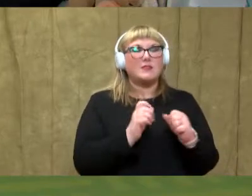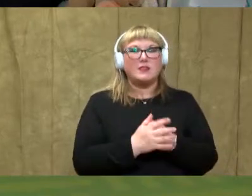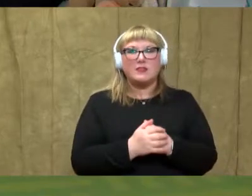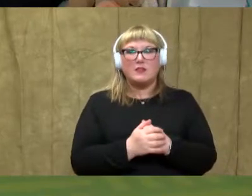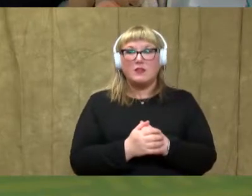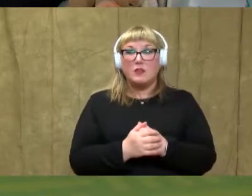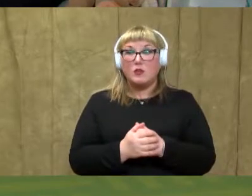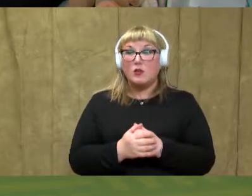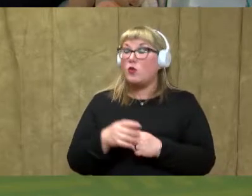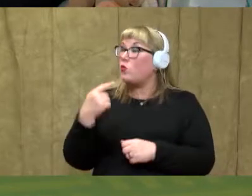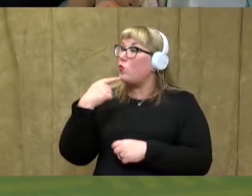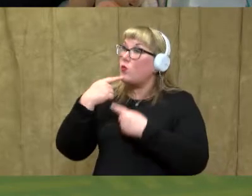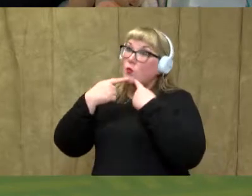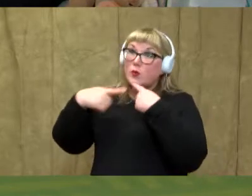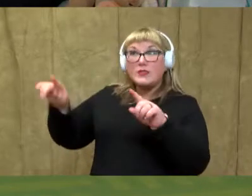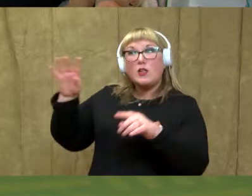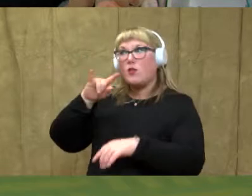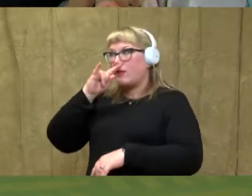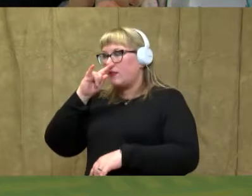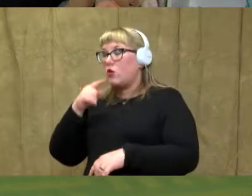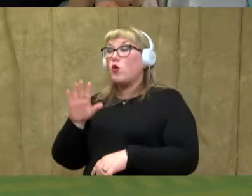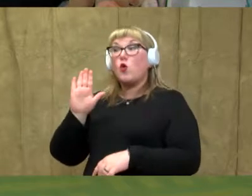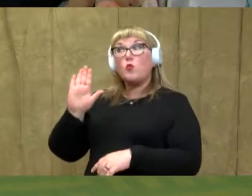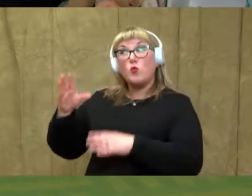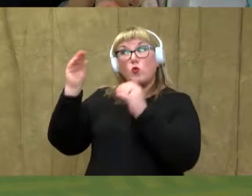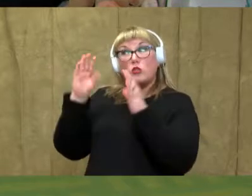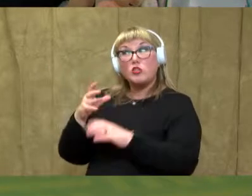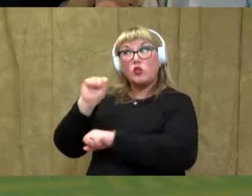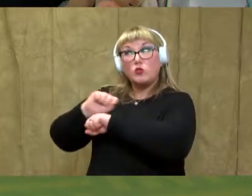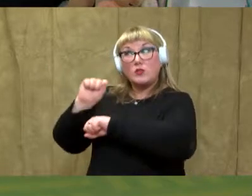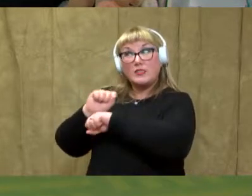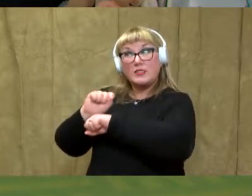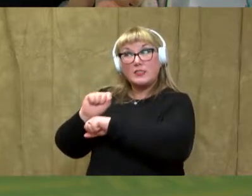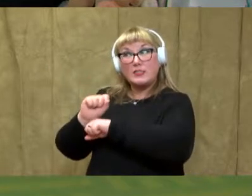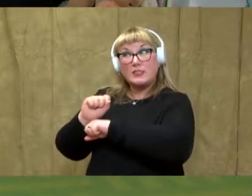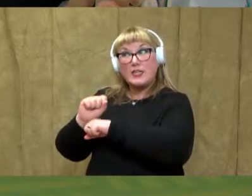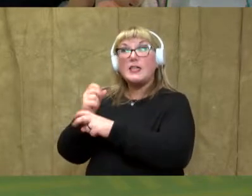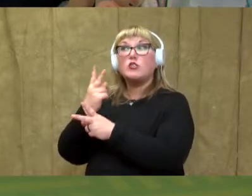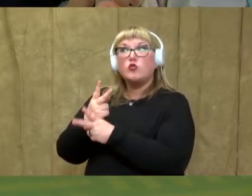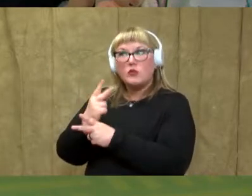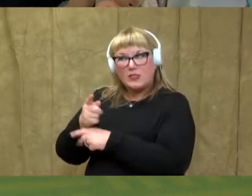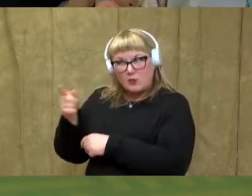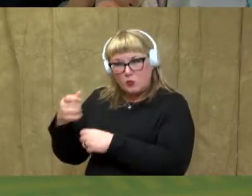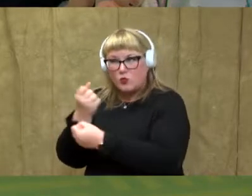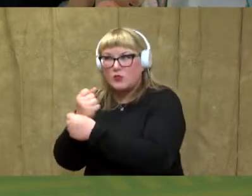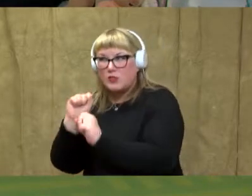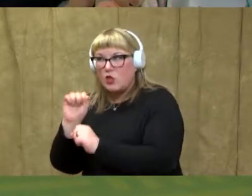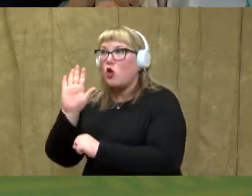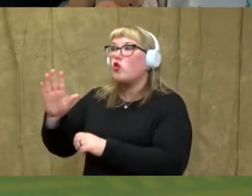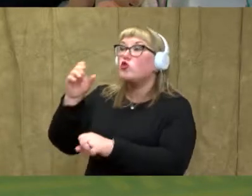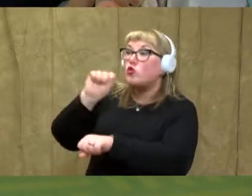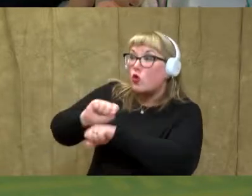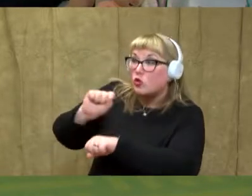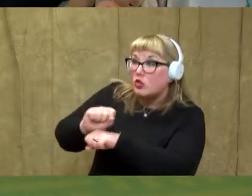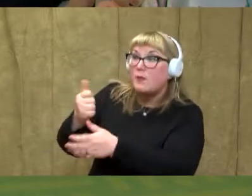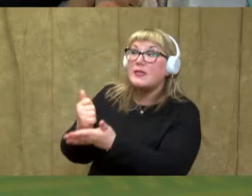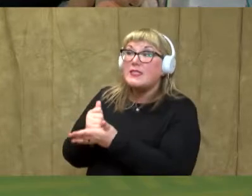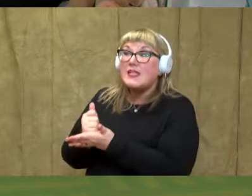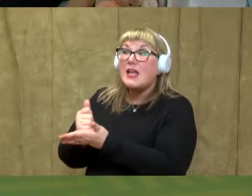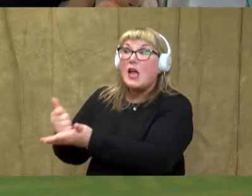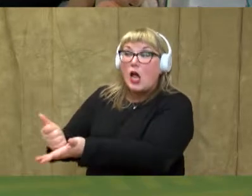kids, we tell all you guys, and I'm sure y'all remember, your teacher's job is to keep you safe, and your job is to help us keep you